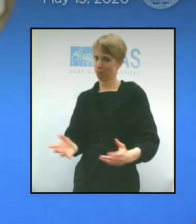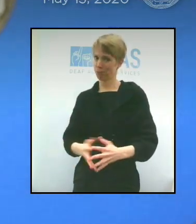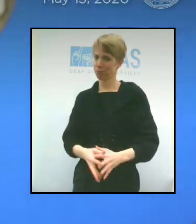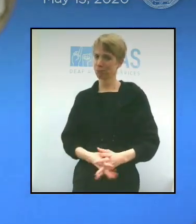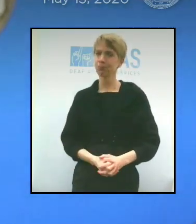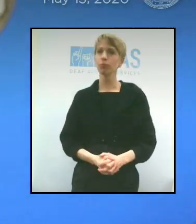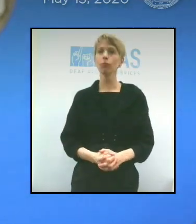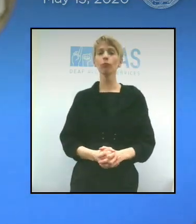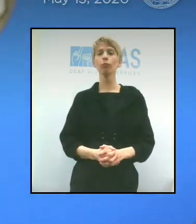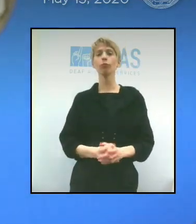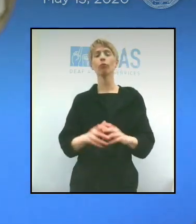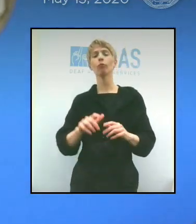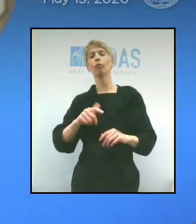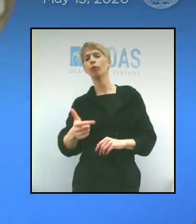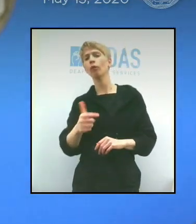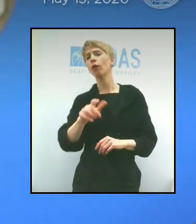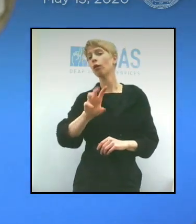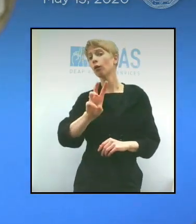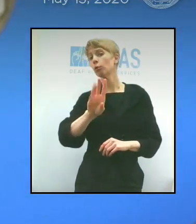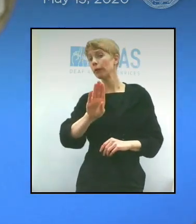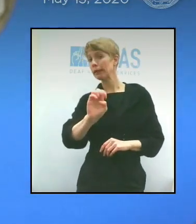Anybody from WBEN?